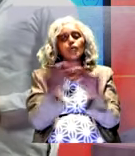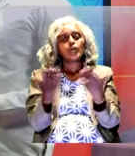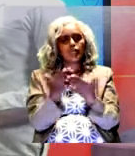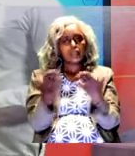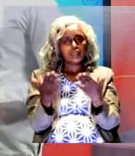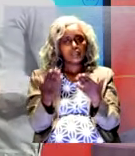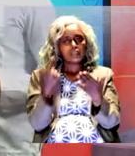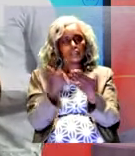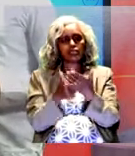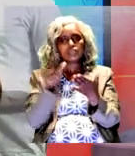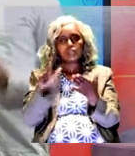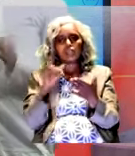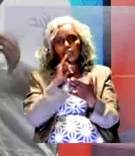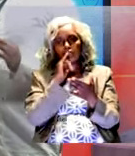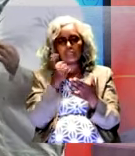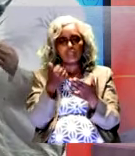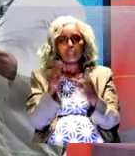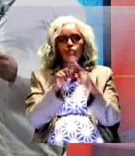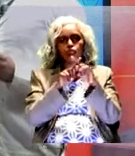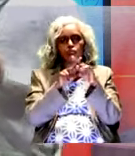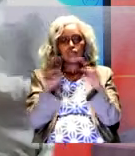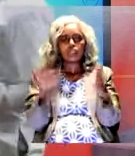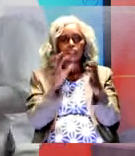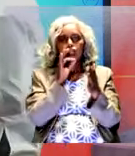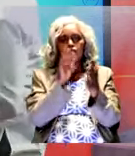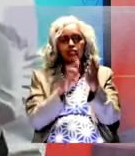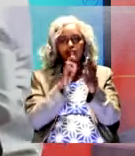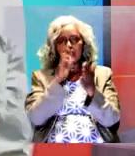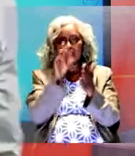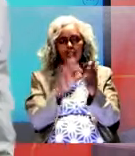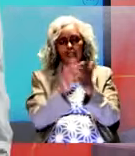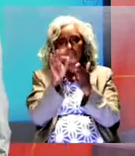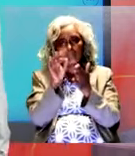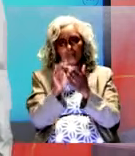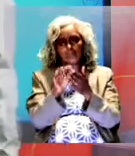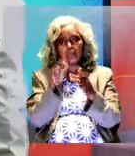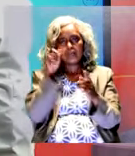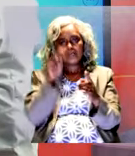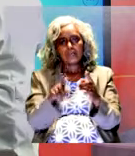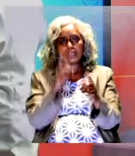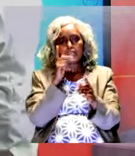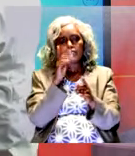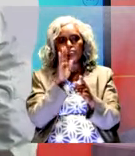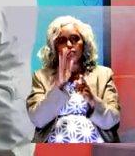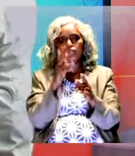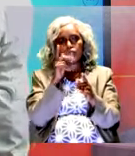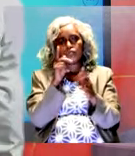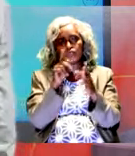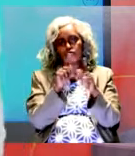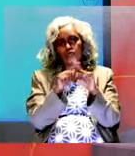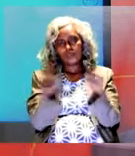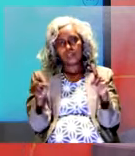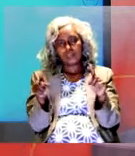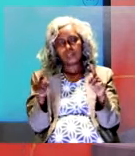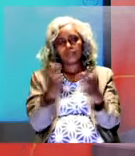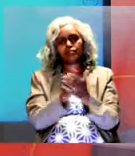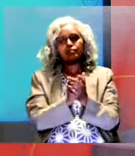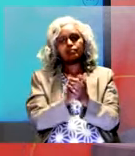where this L is a unique real number. It must be unique where L is